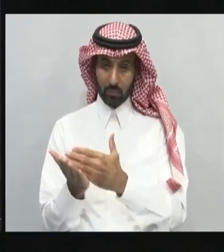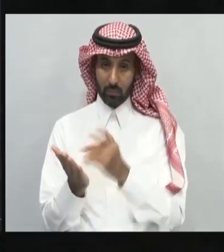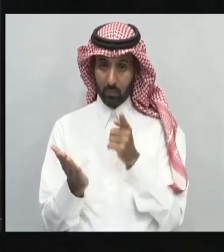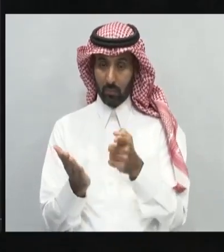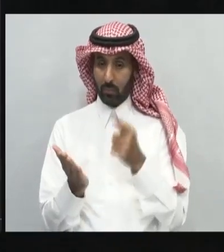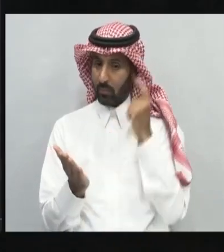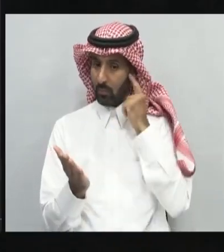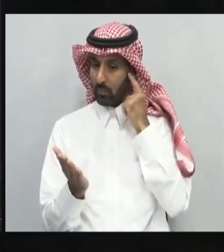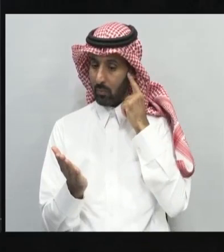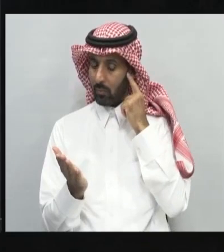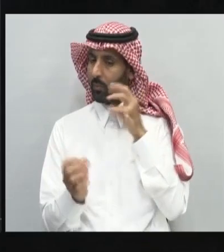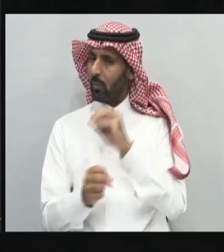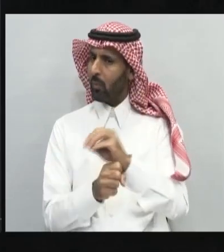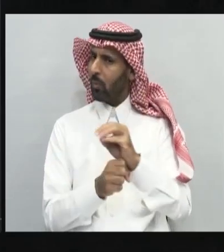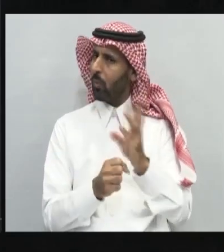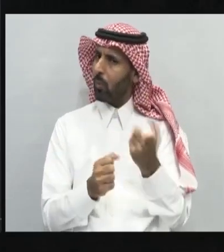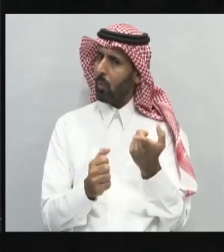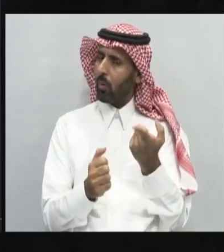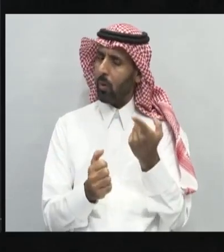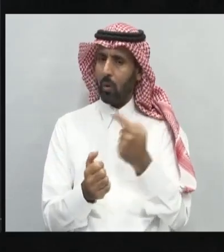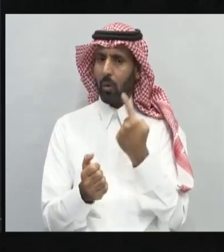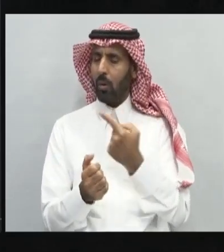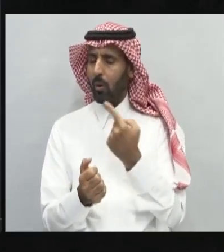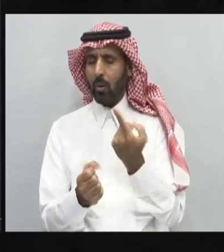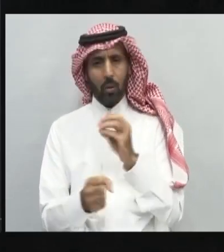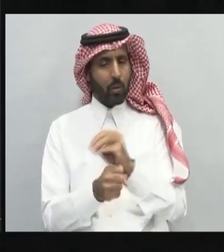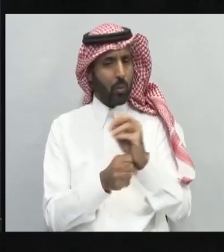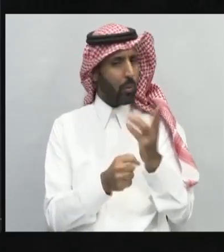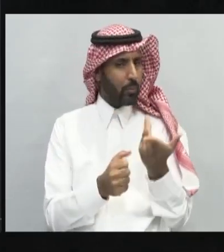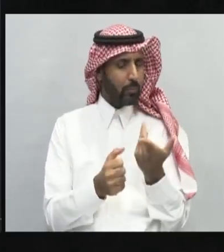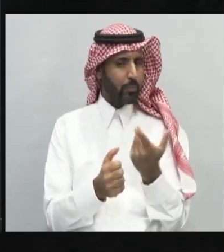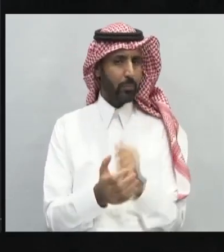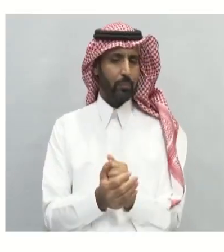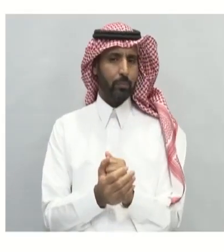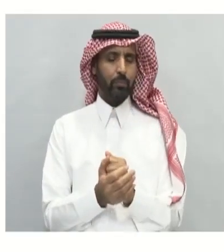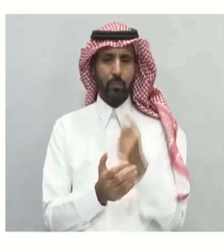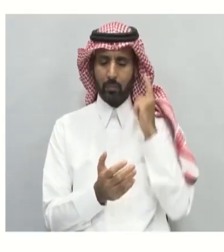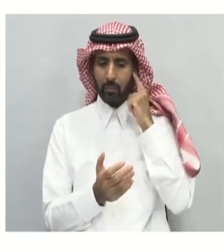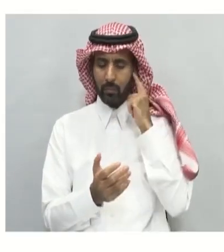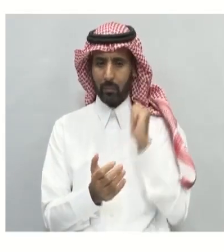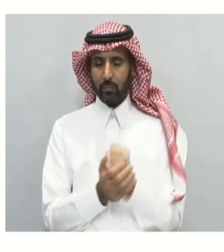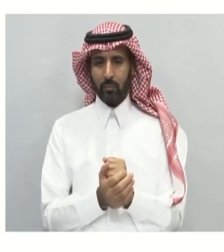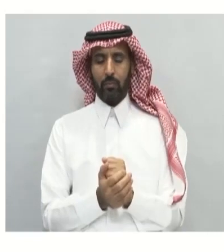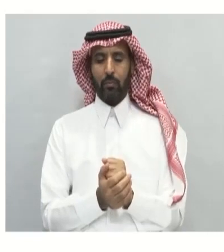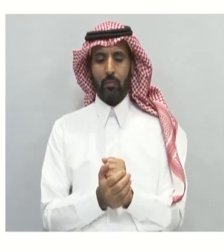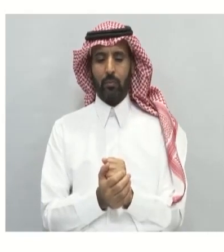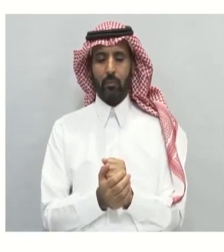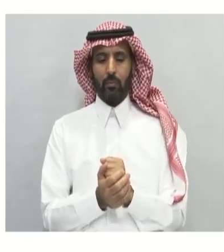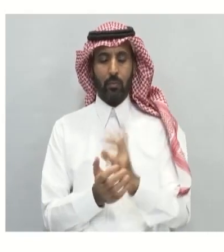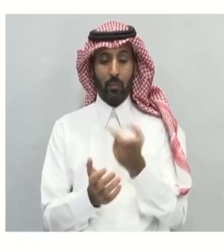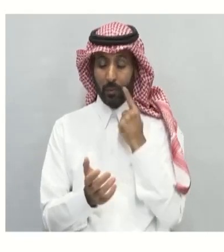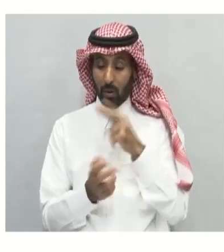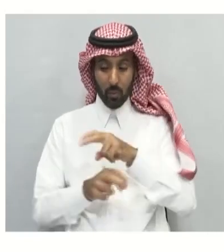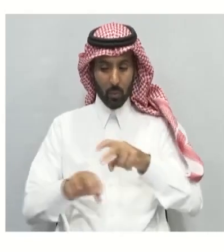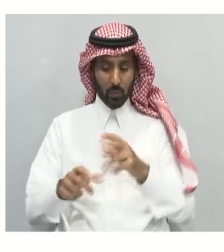supposed to listen and tell. What is the speaker telling us about? Let's listen. How to